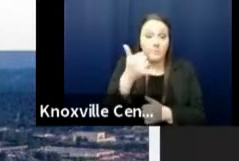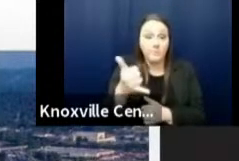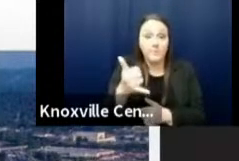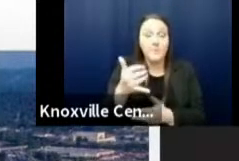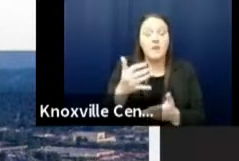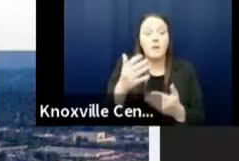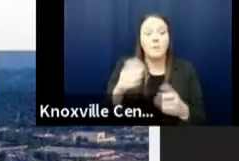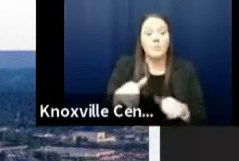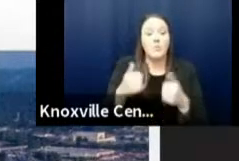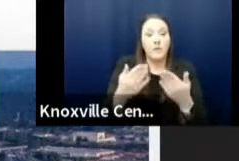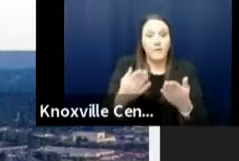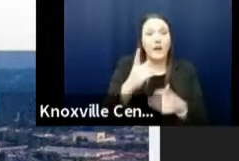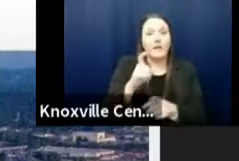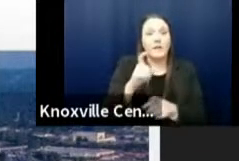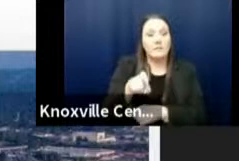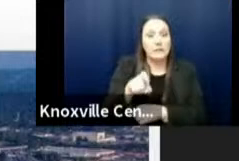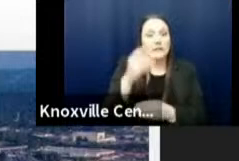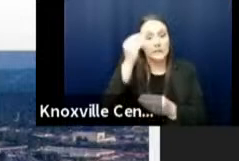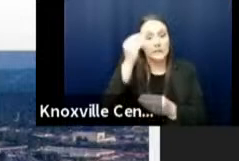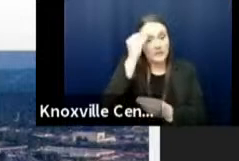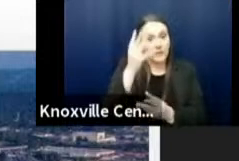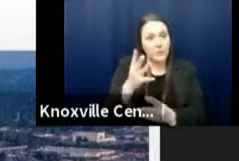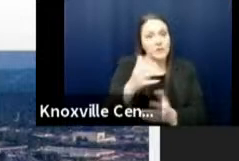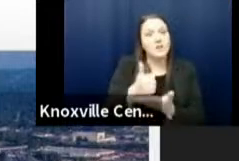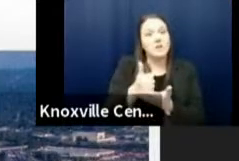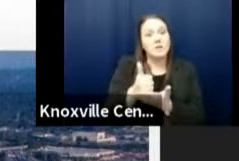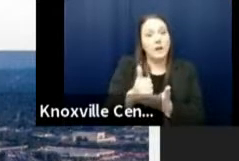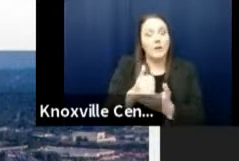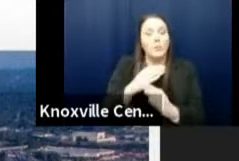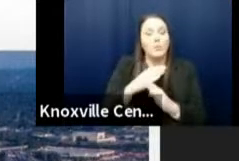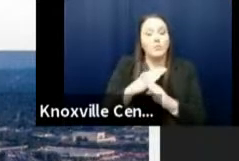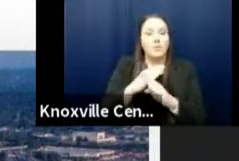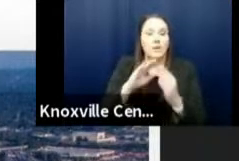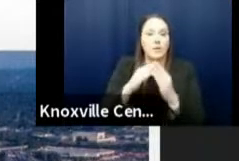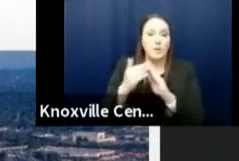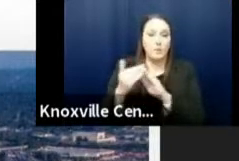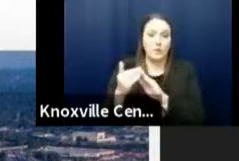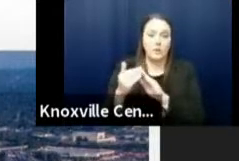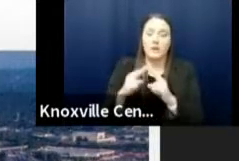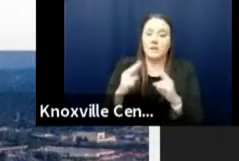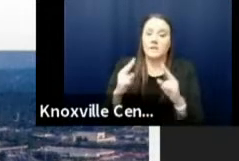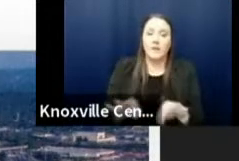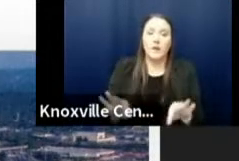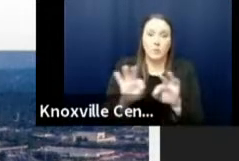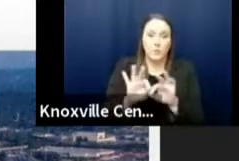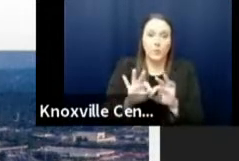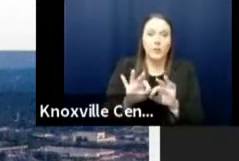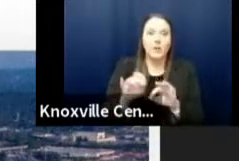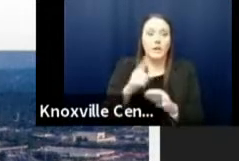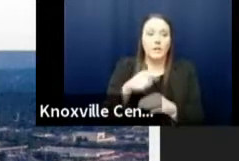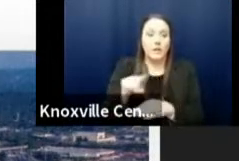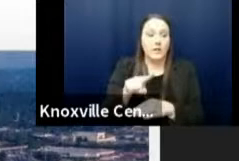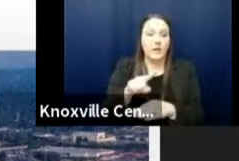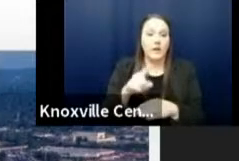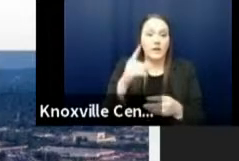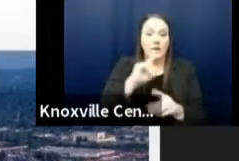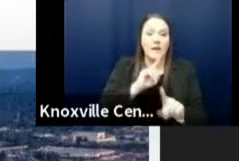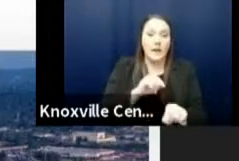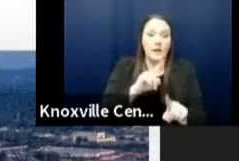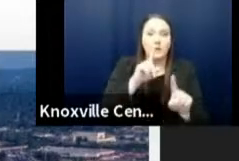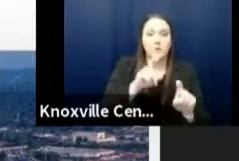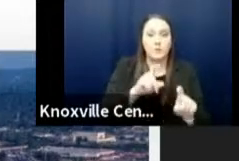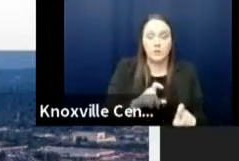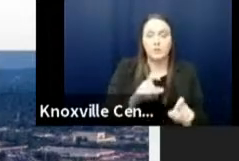provide the necessary information to help keep our community safe. It's very important that we have that cooperation as we